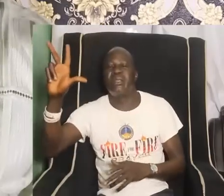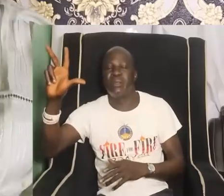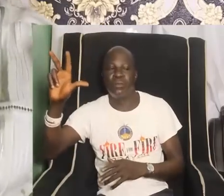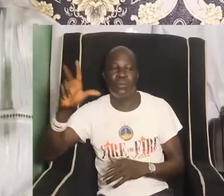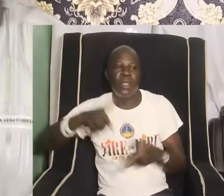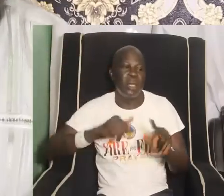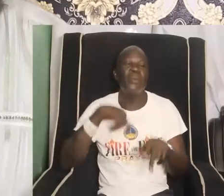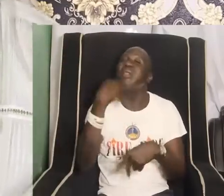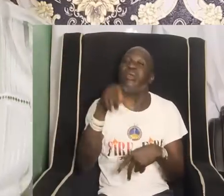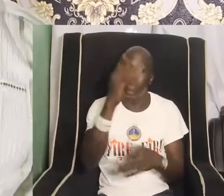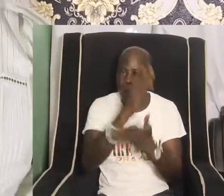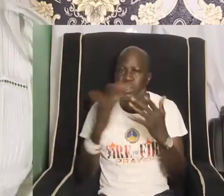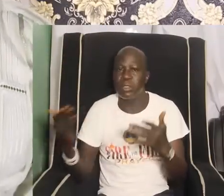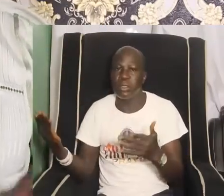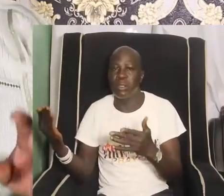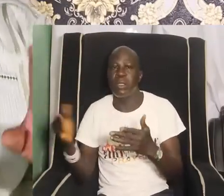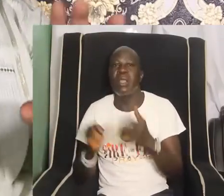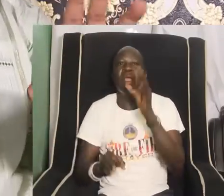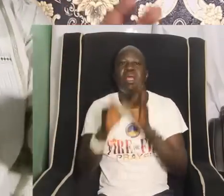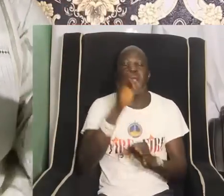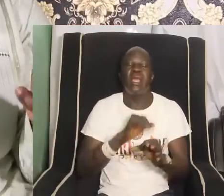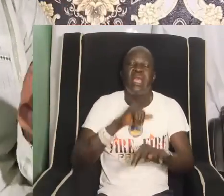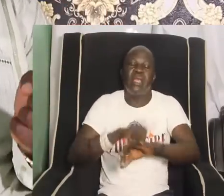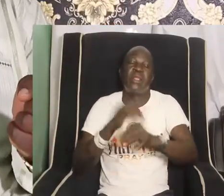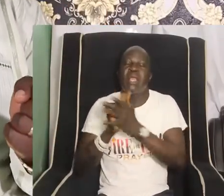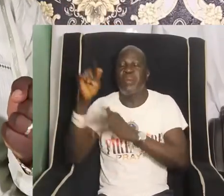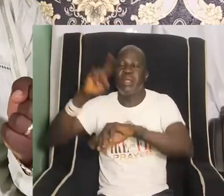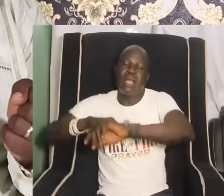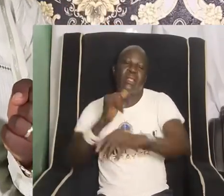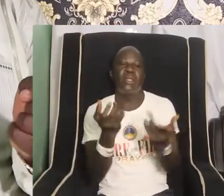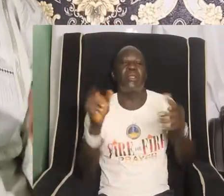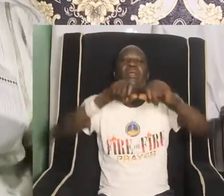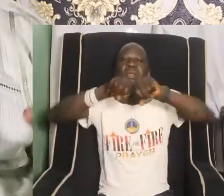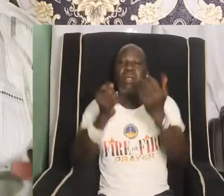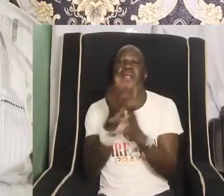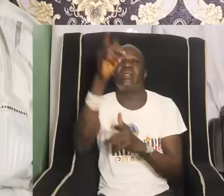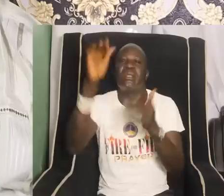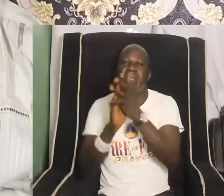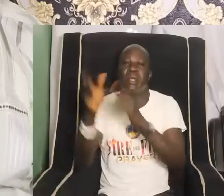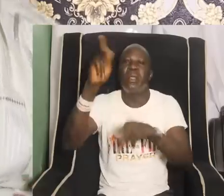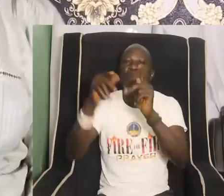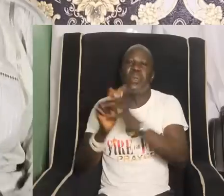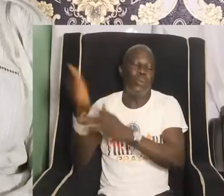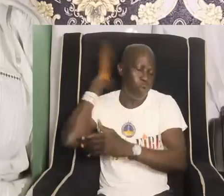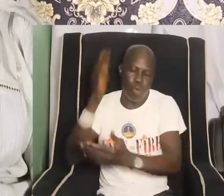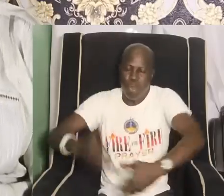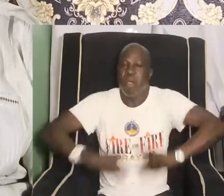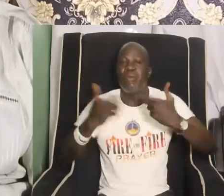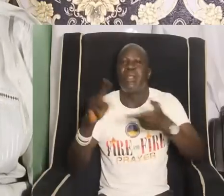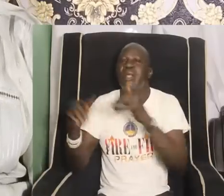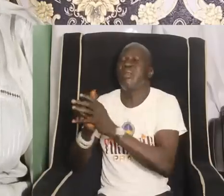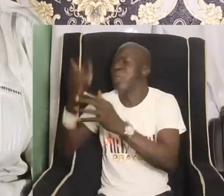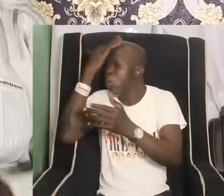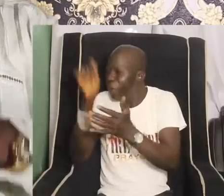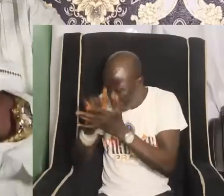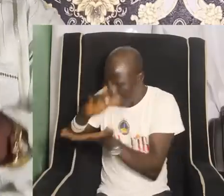3. Ẹ jẹ́ ìsọ kíní kan fún yín. Let me tell you something. Sori àkókò ti re bá ń bọ̀. Do you know the time goodness is coming? Àwọn kan máa ń bínú gbé ògo dìde. Some people